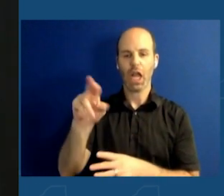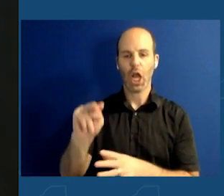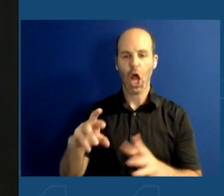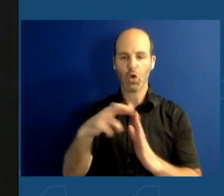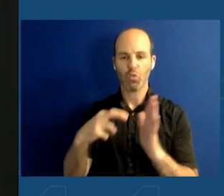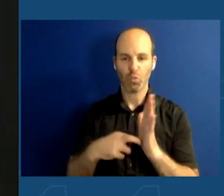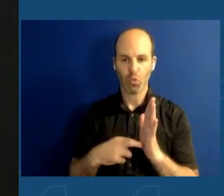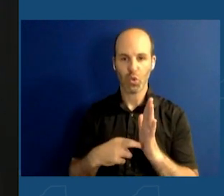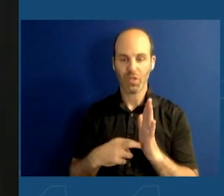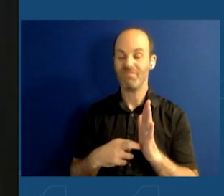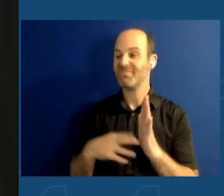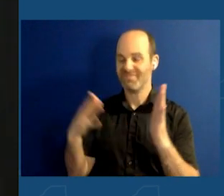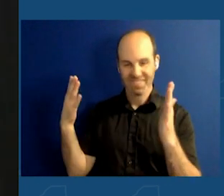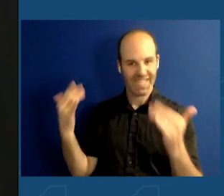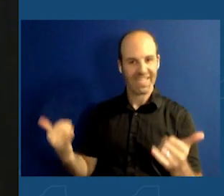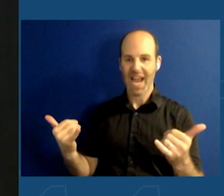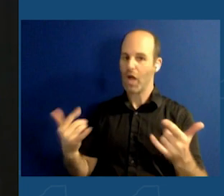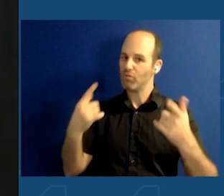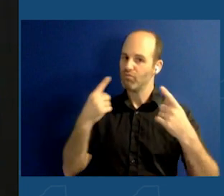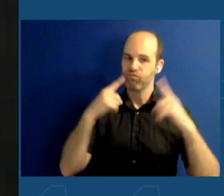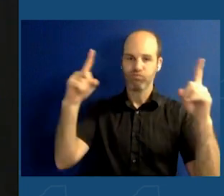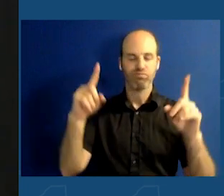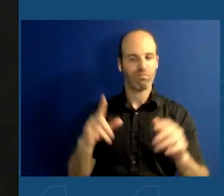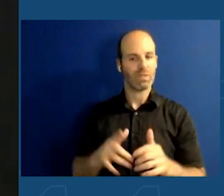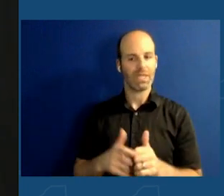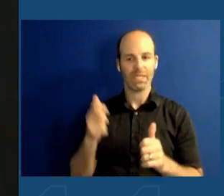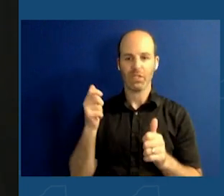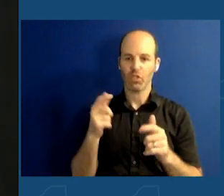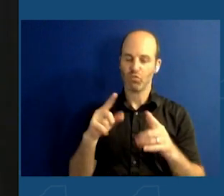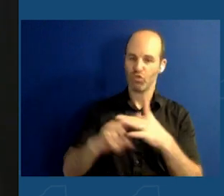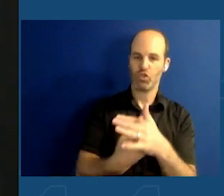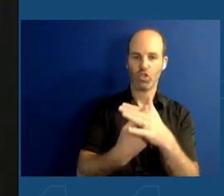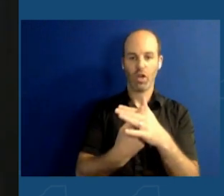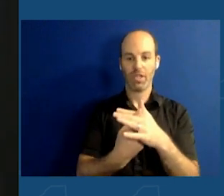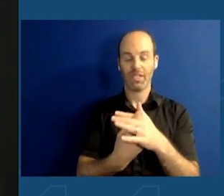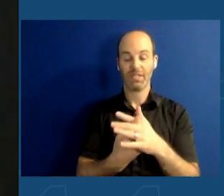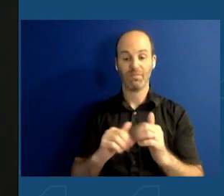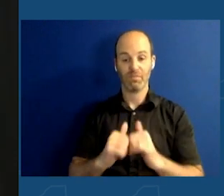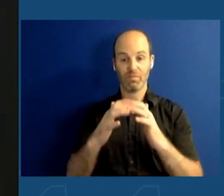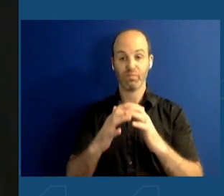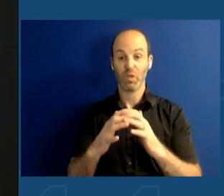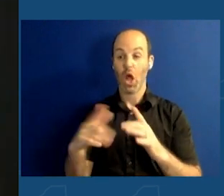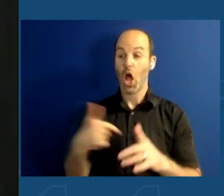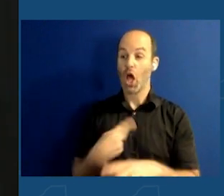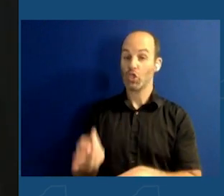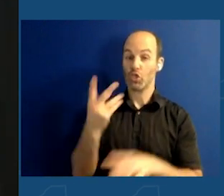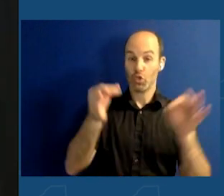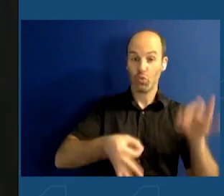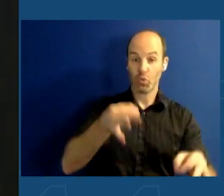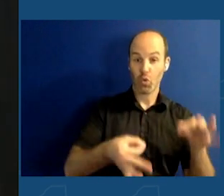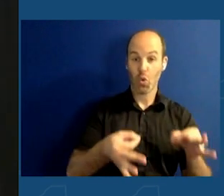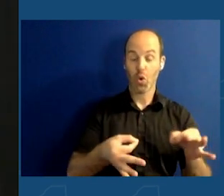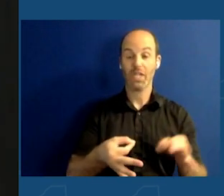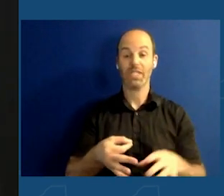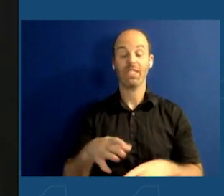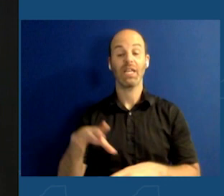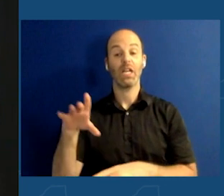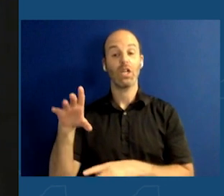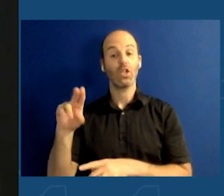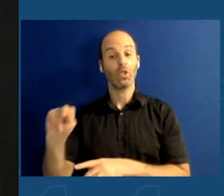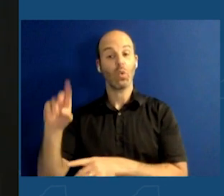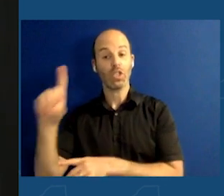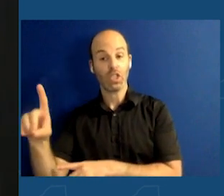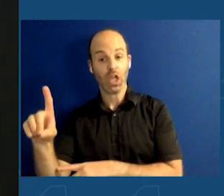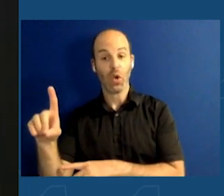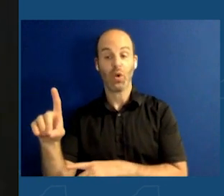just yesterday, two courts, one in North Dakota, one in Texas, denied motions to stop that